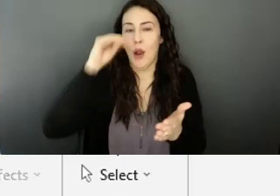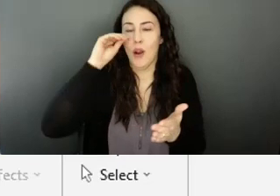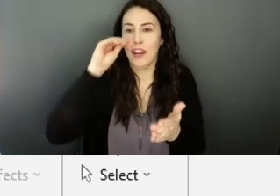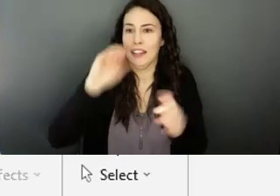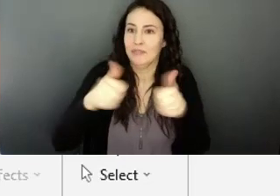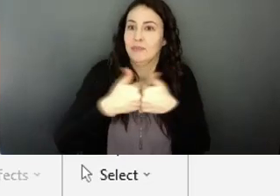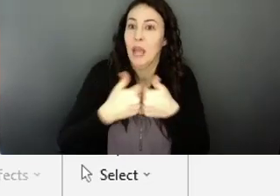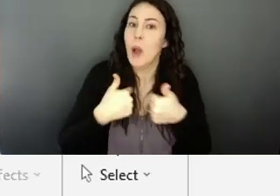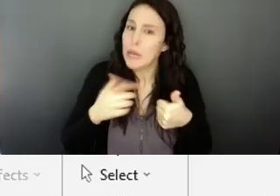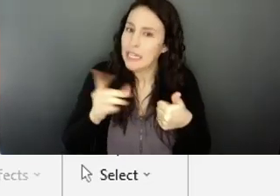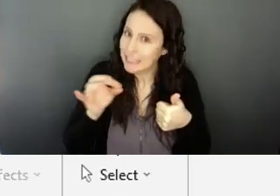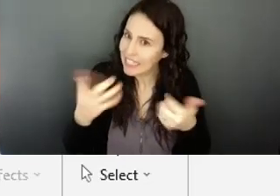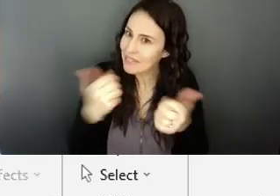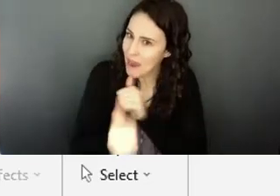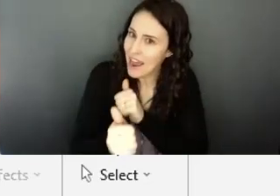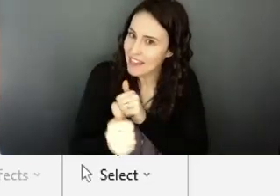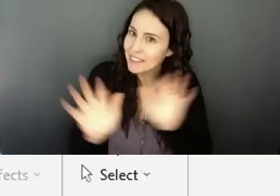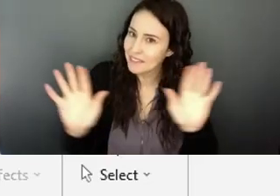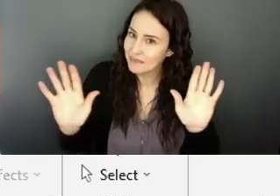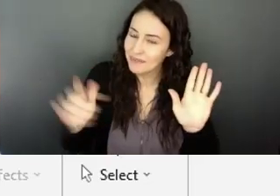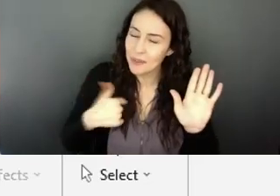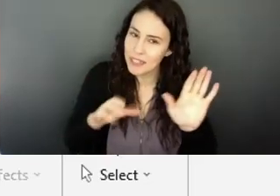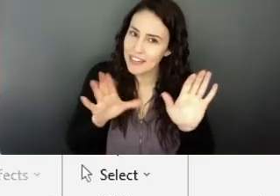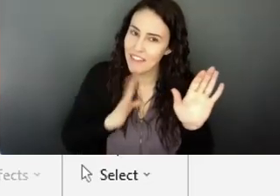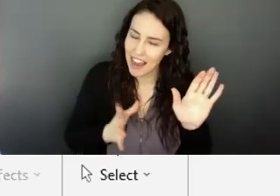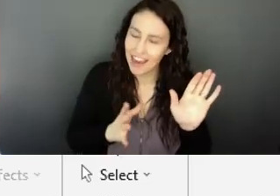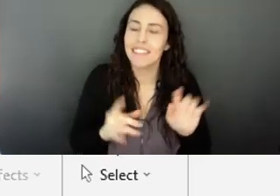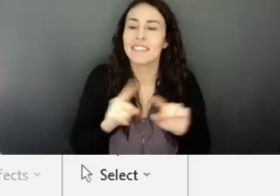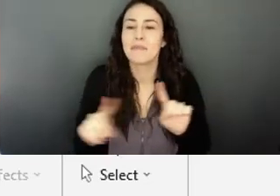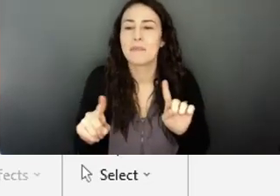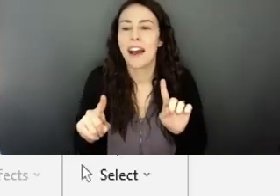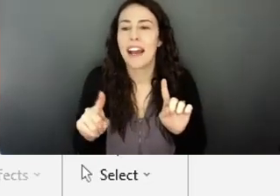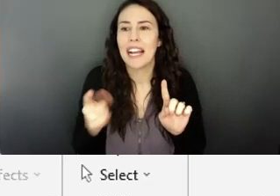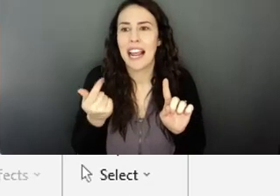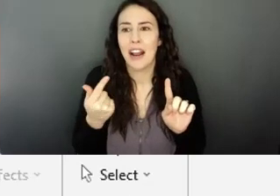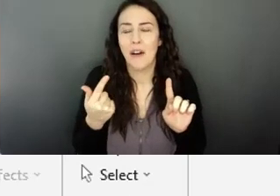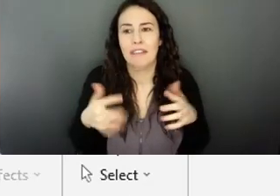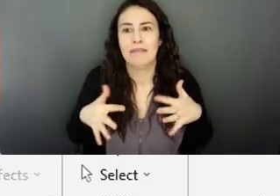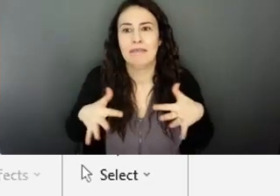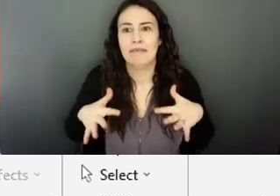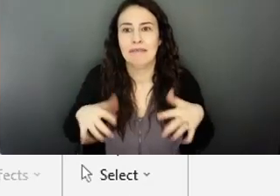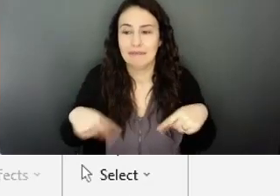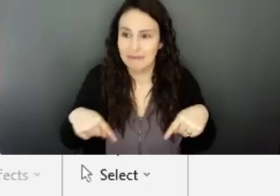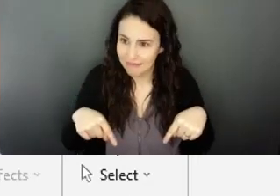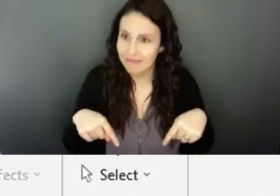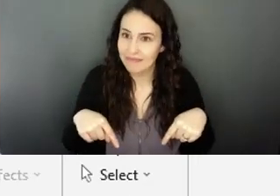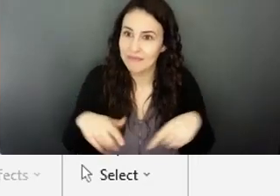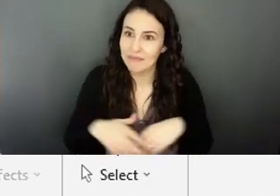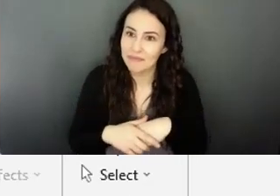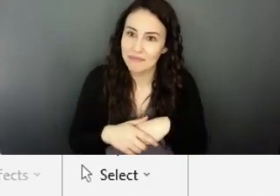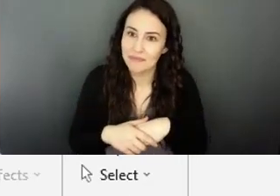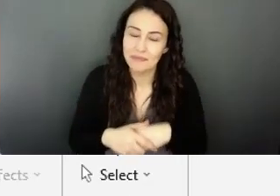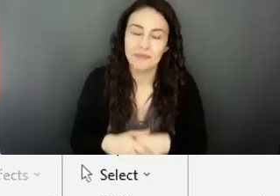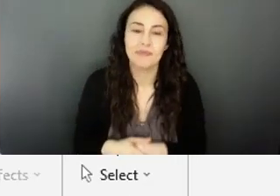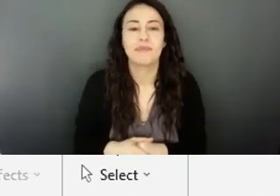did pass. We did just fine, okay? But it was a little nerve-wracking to say the least. I want to talk